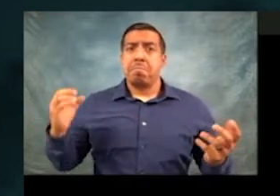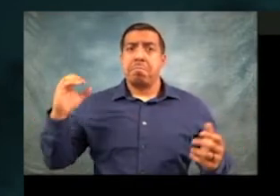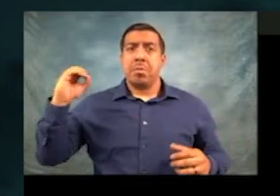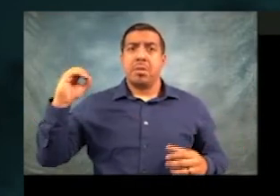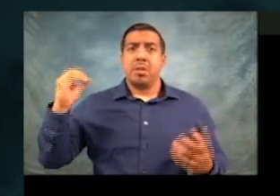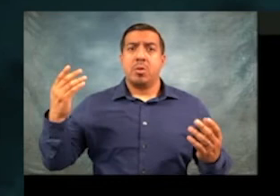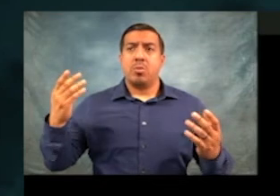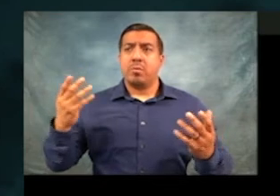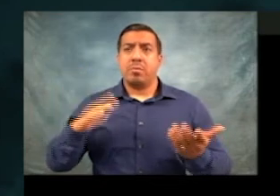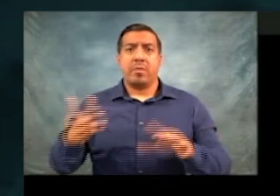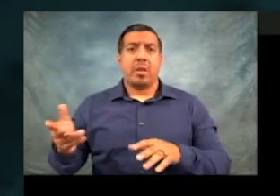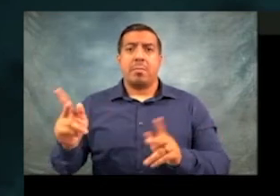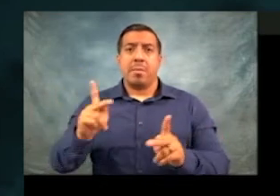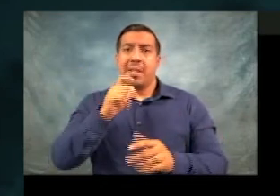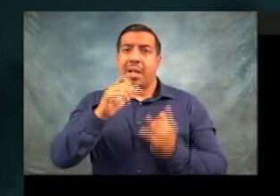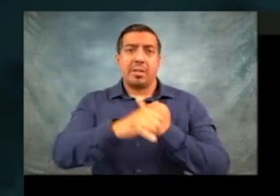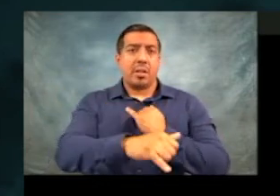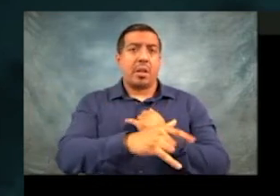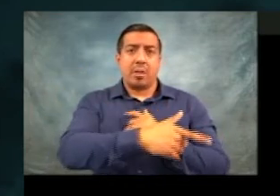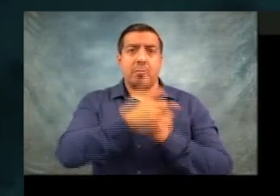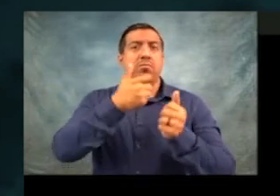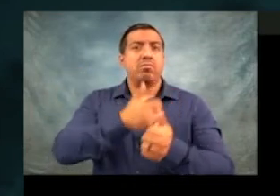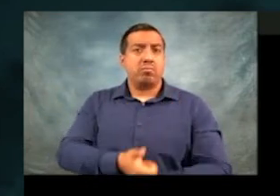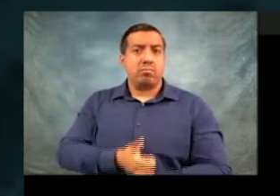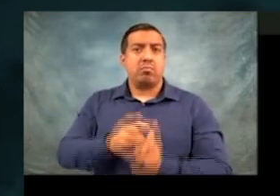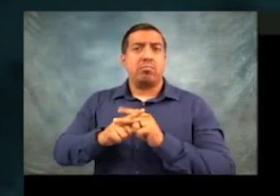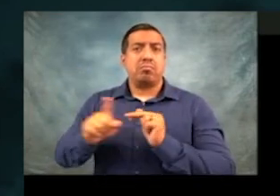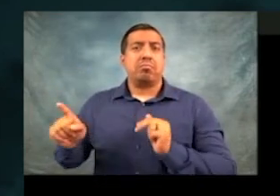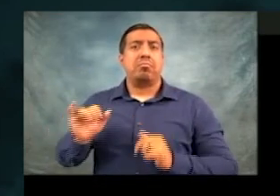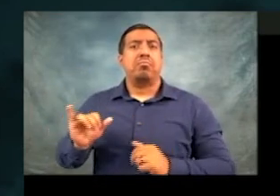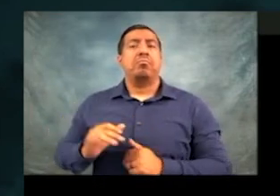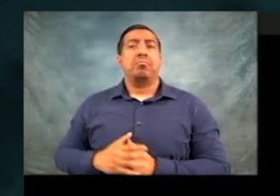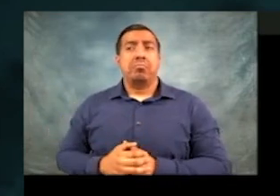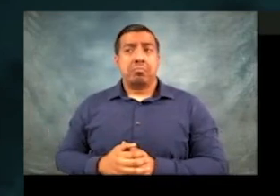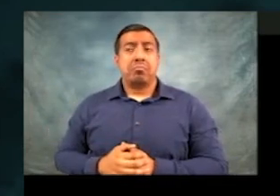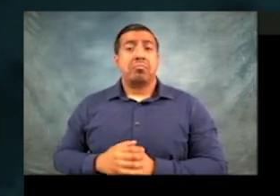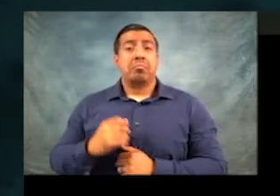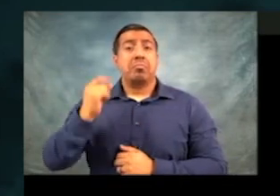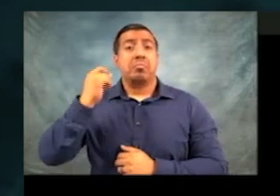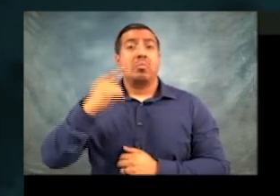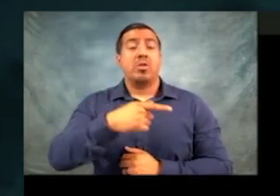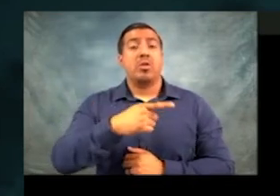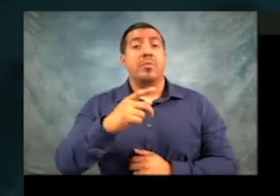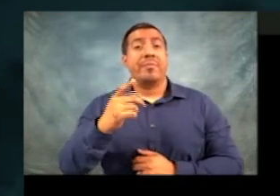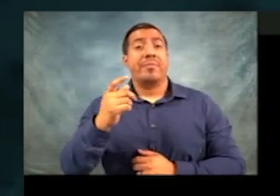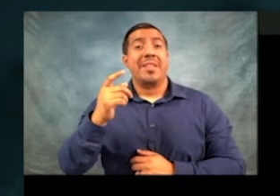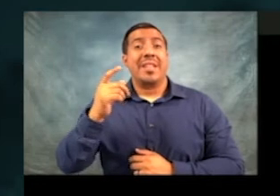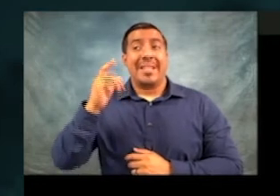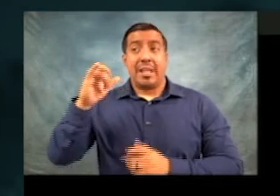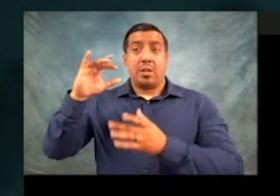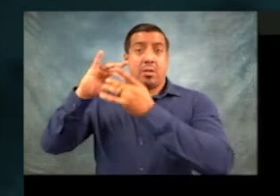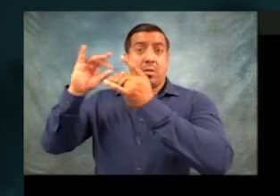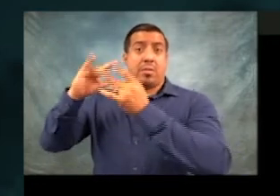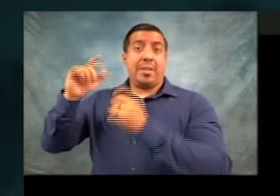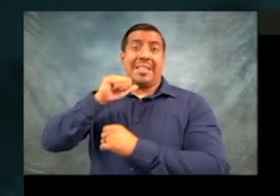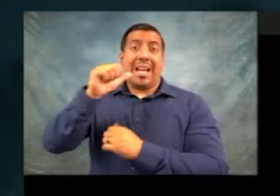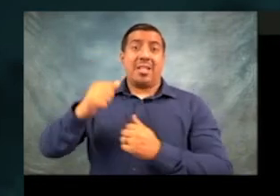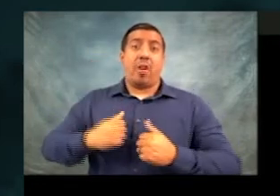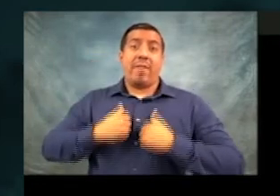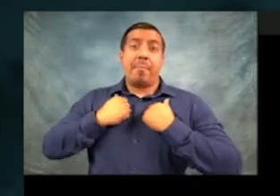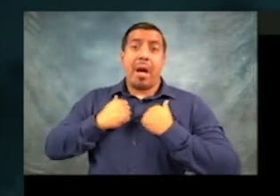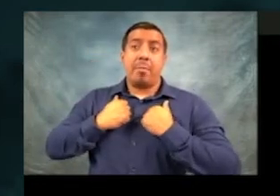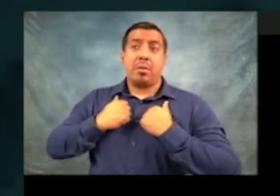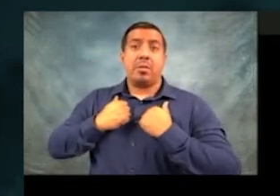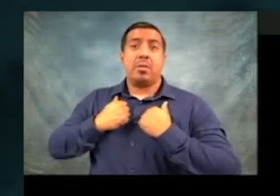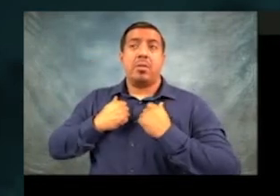0 fatalities. So I'm going to argue that the use of Unsurvivable was warranted and probably